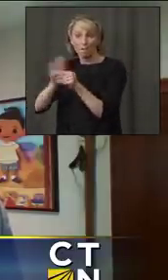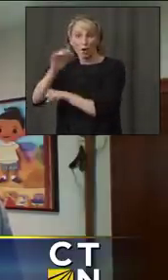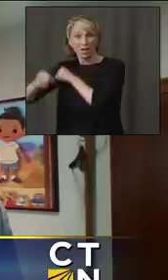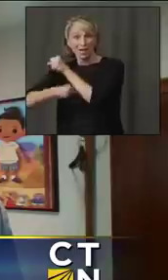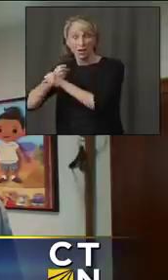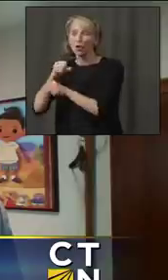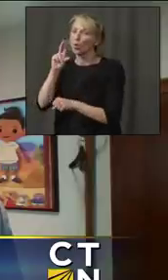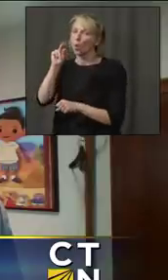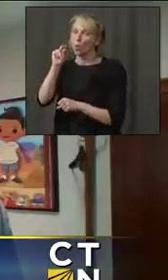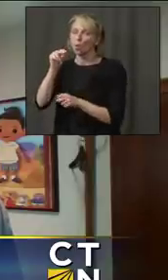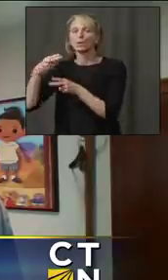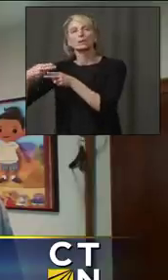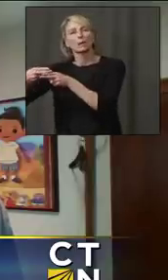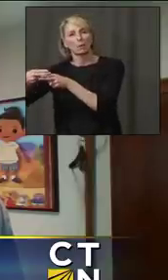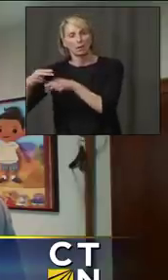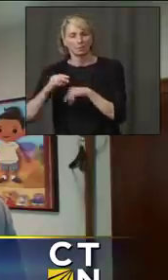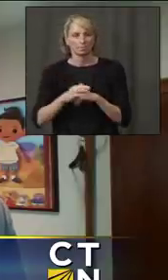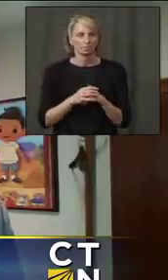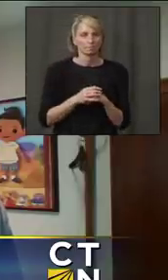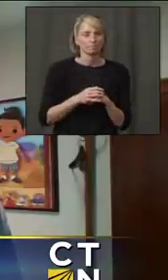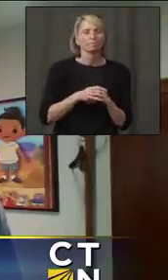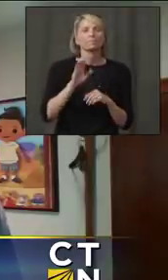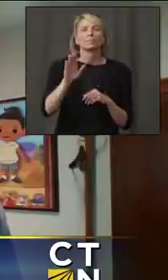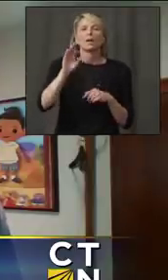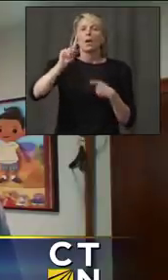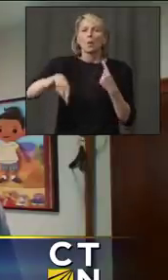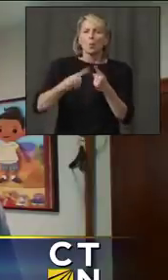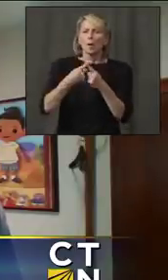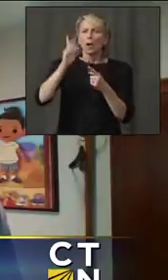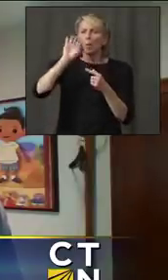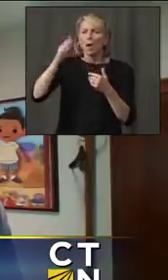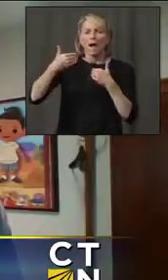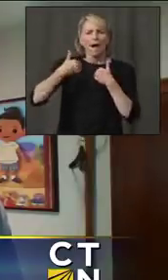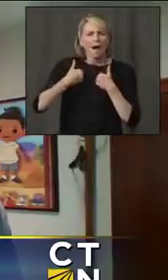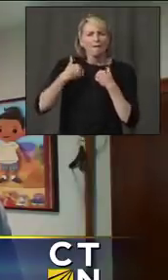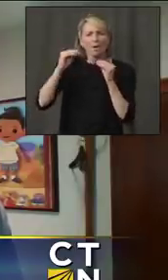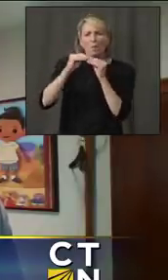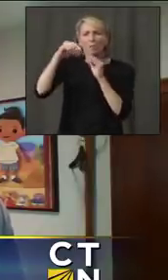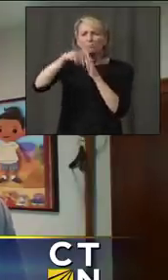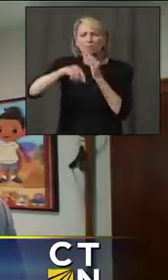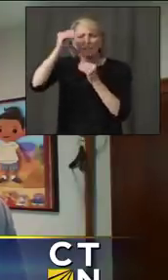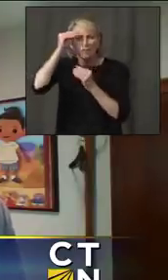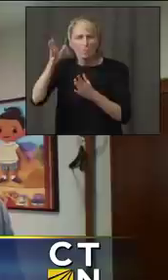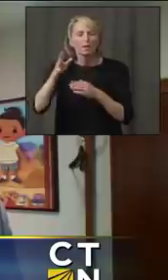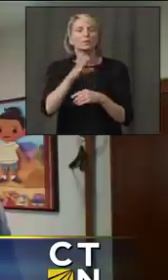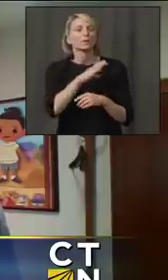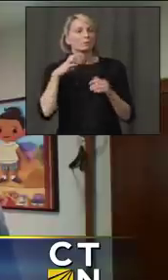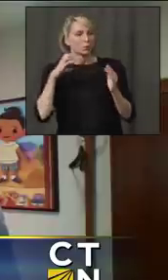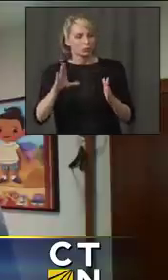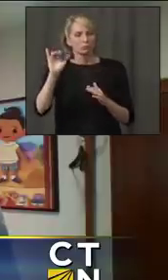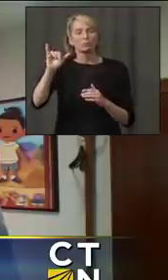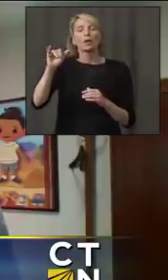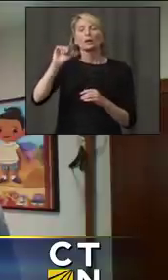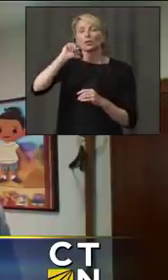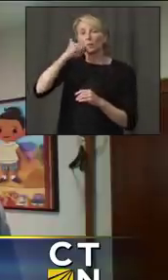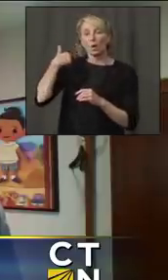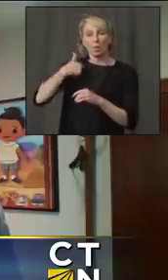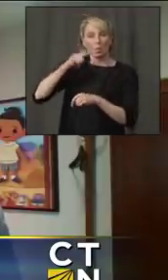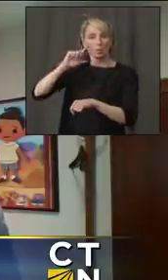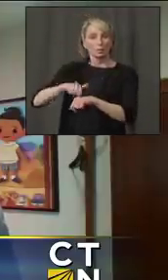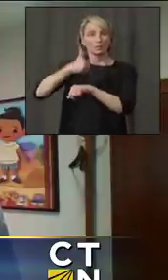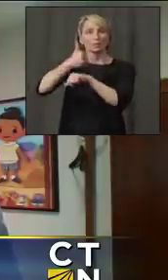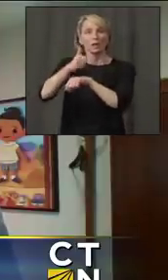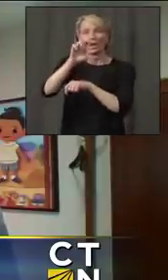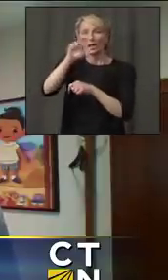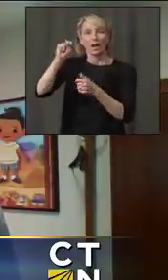done? I'm really pleased to share that tomorrow we're going to be launching Connecticut Learning Hub. This is something that a month and a half ago,